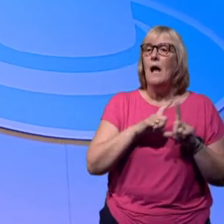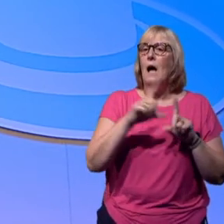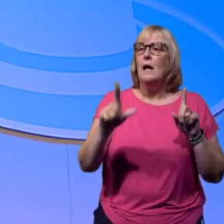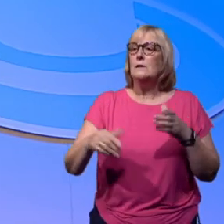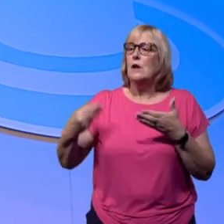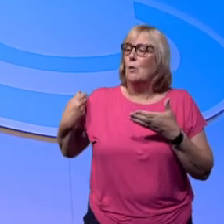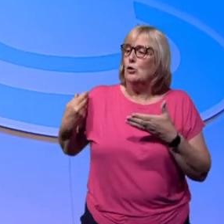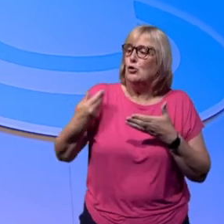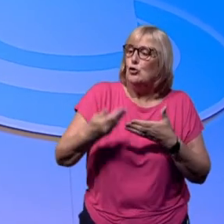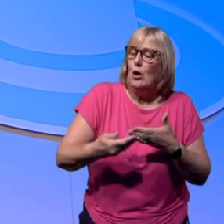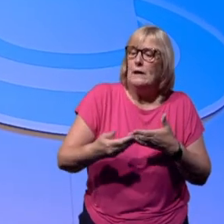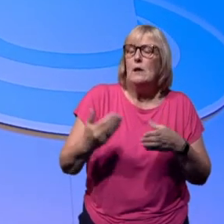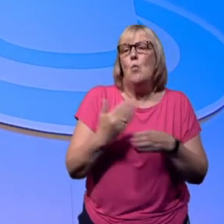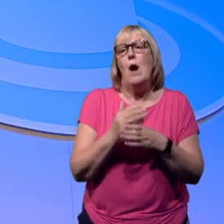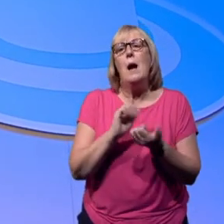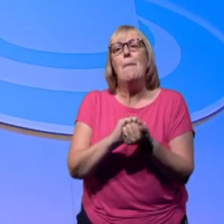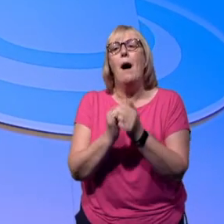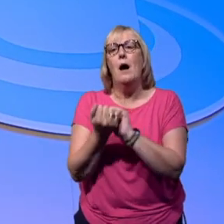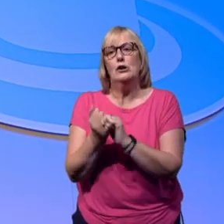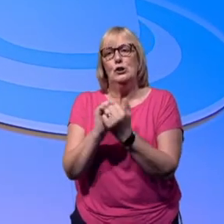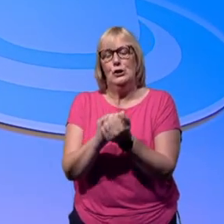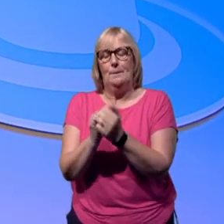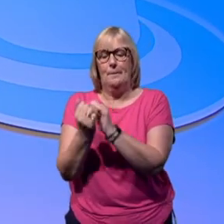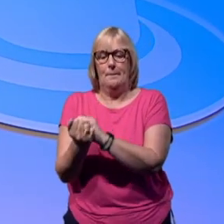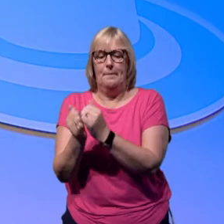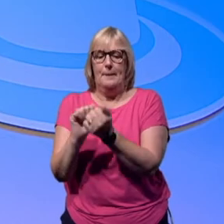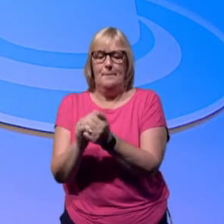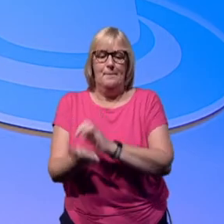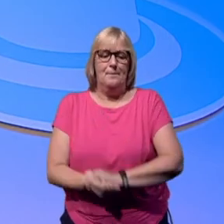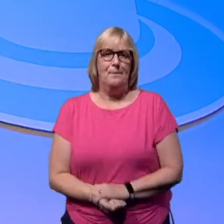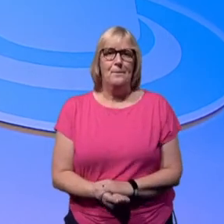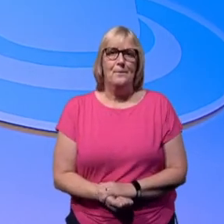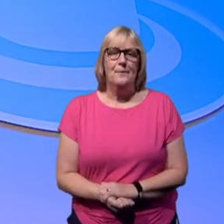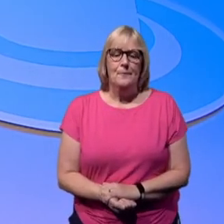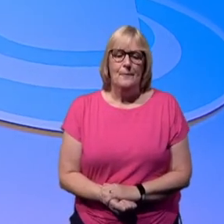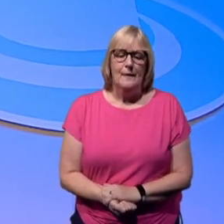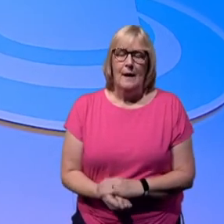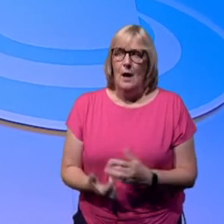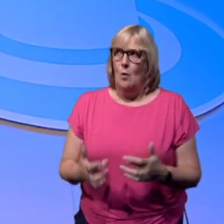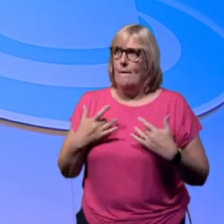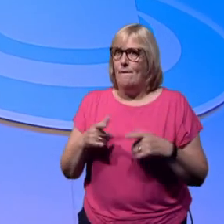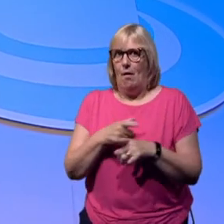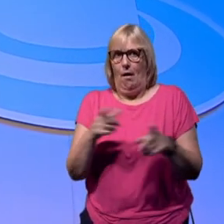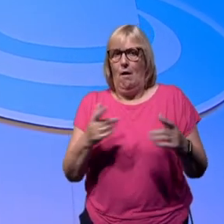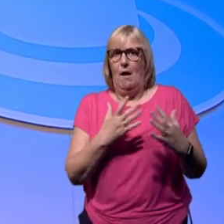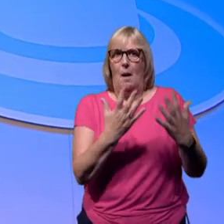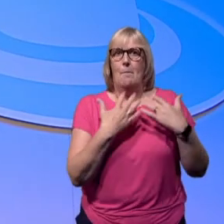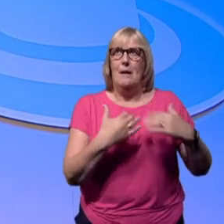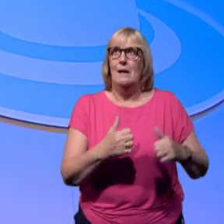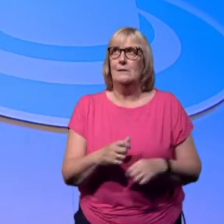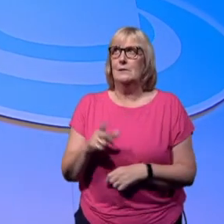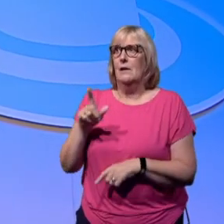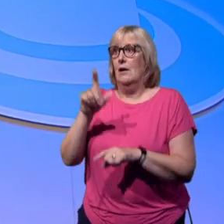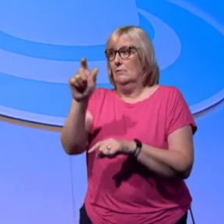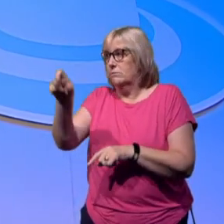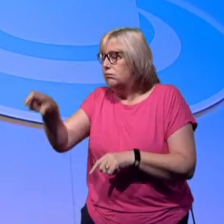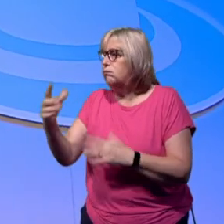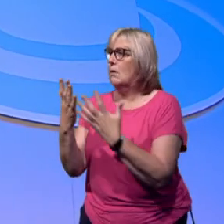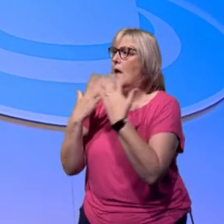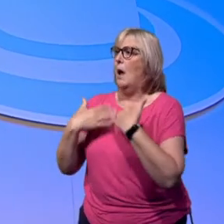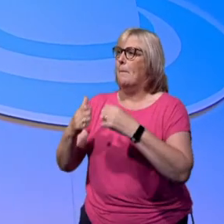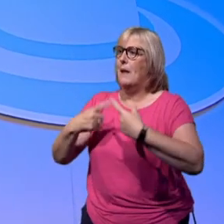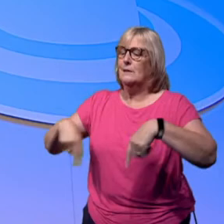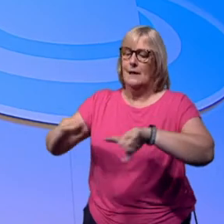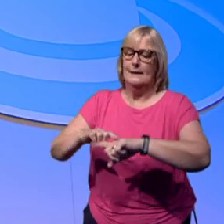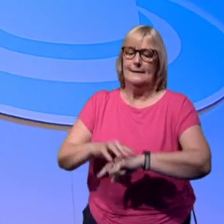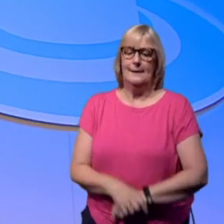of partnership, and it's been so blessed. So we've been felt so blessed by God's people for your generosity,